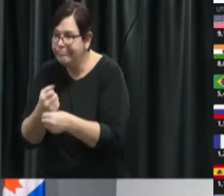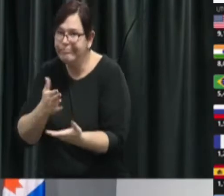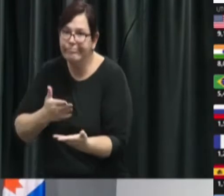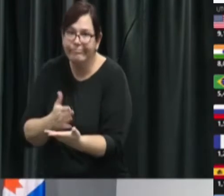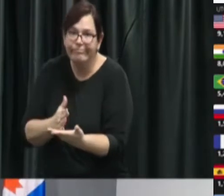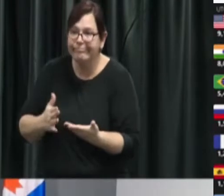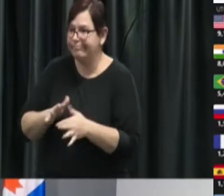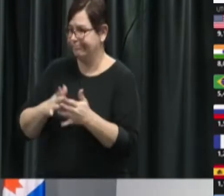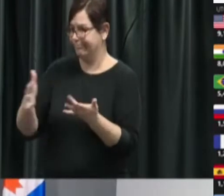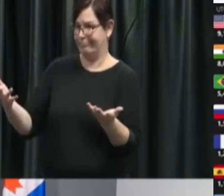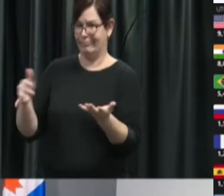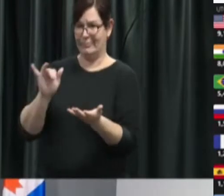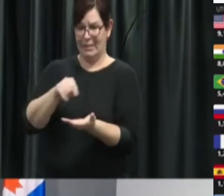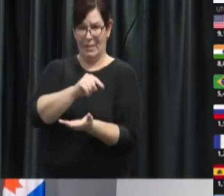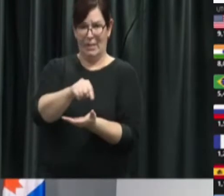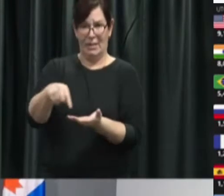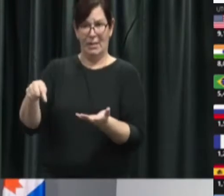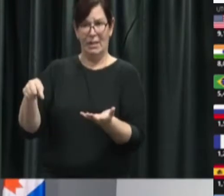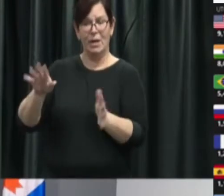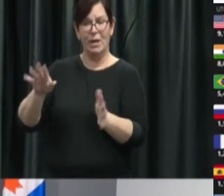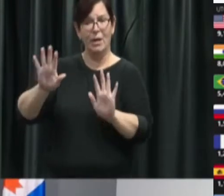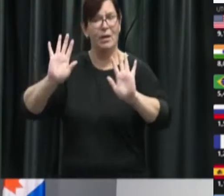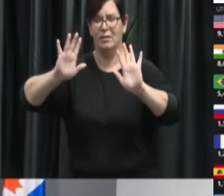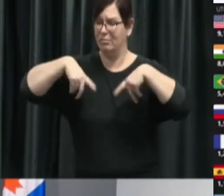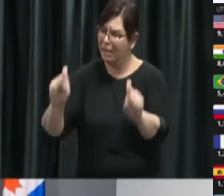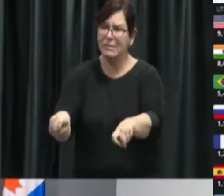deserve our support as they go to work.